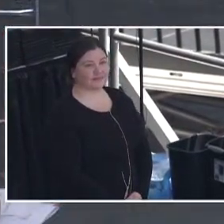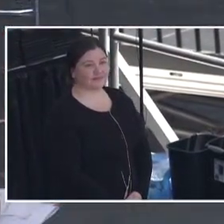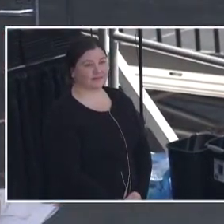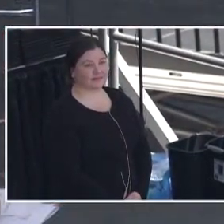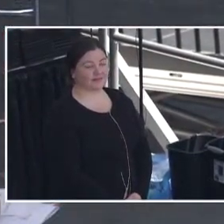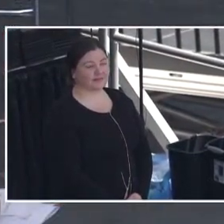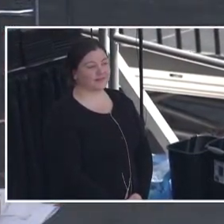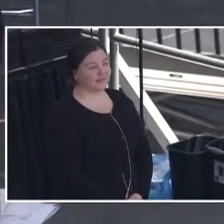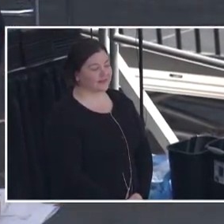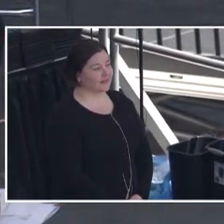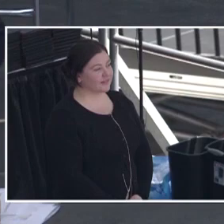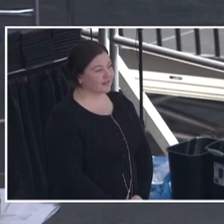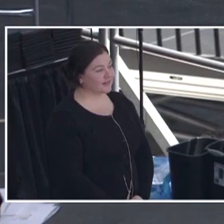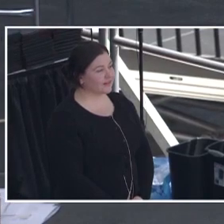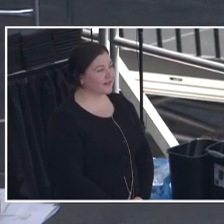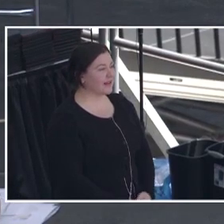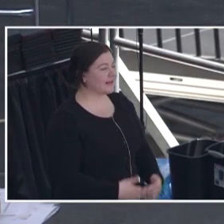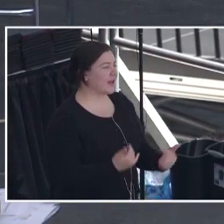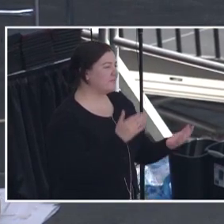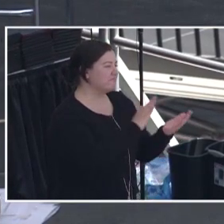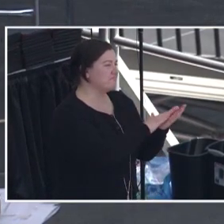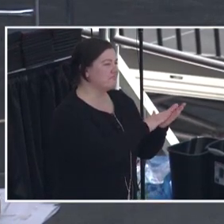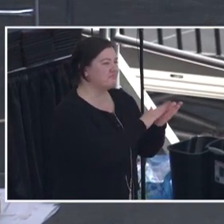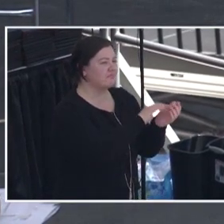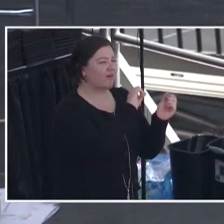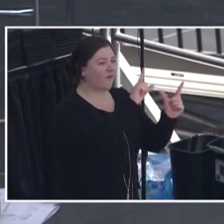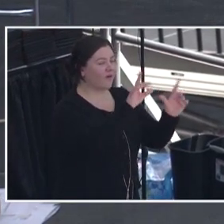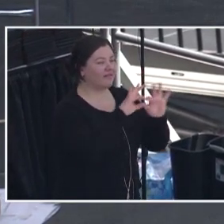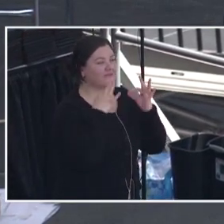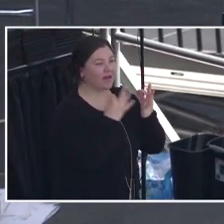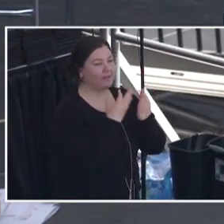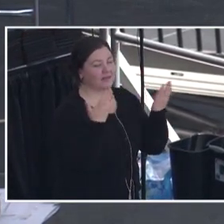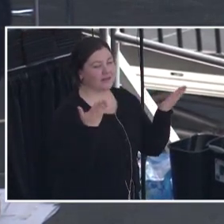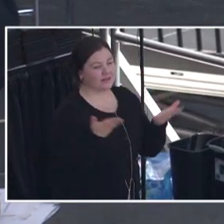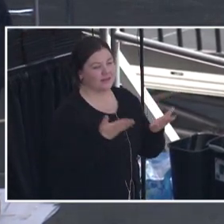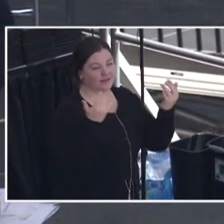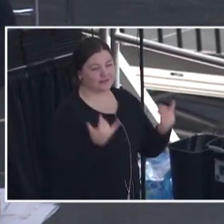Please give a round of applause for all the families here today.